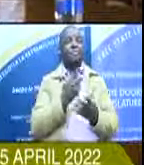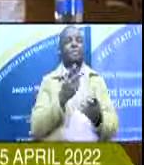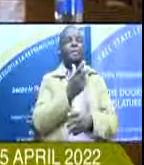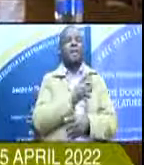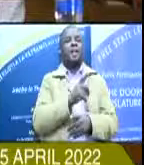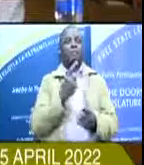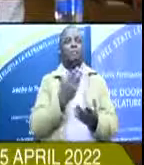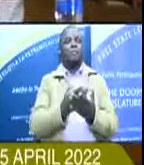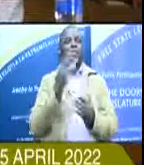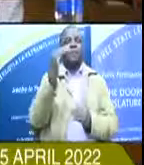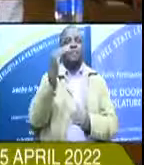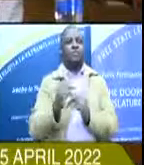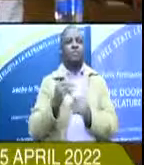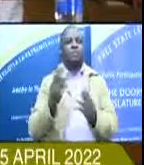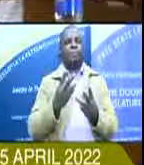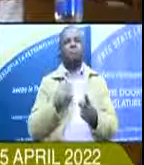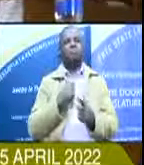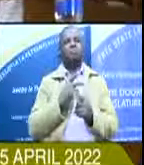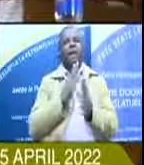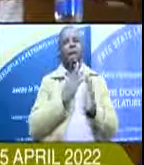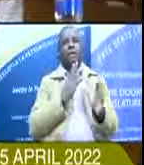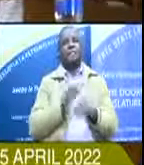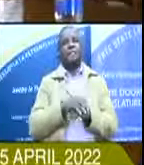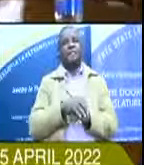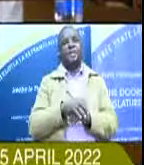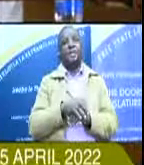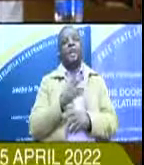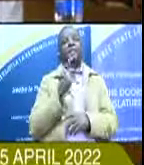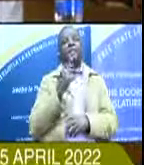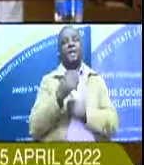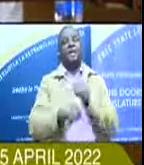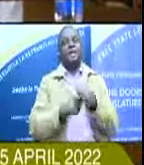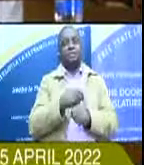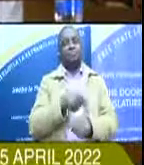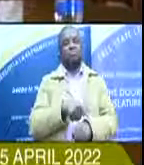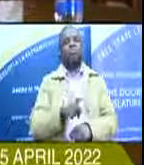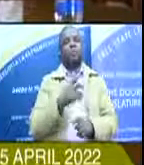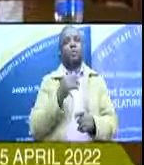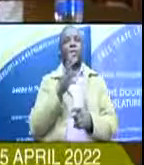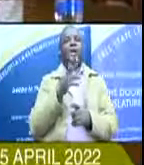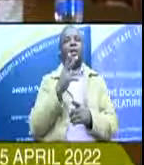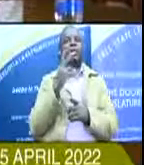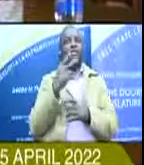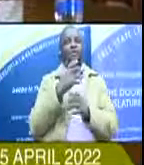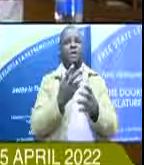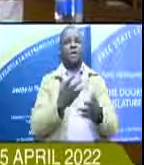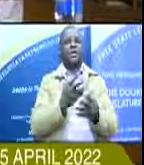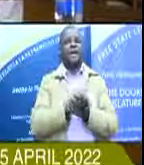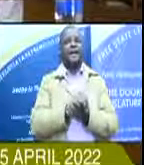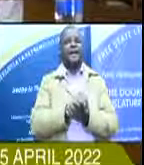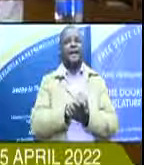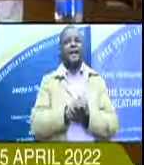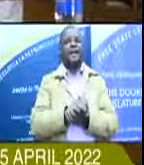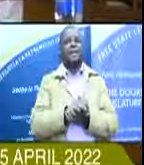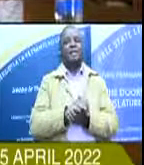facilities. In this financial year, we shall focus on the following: distribution of